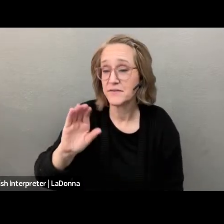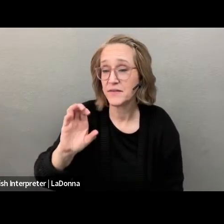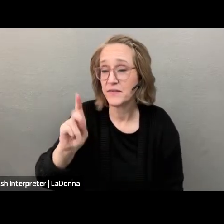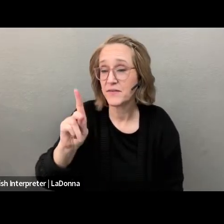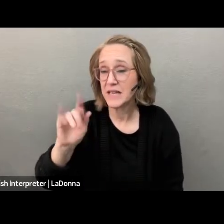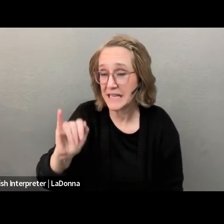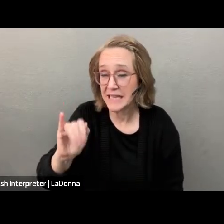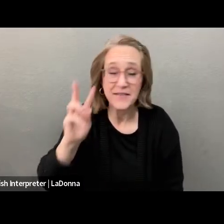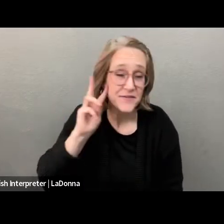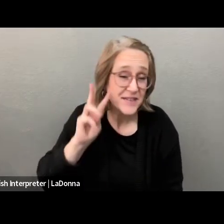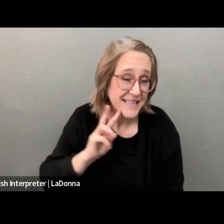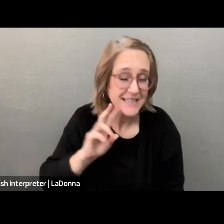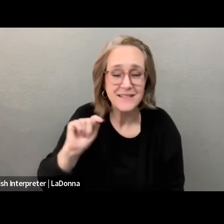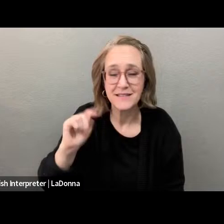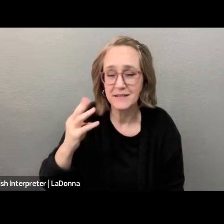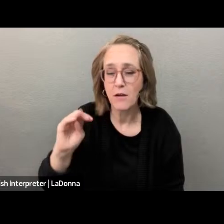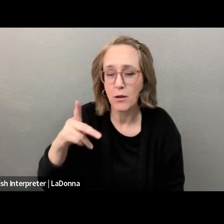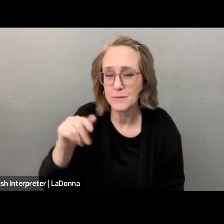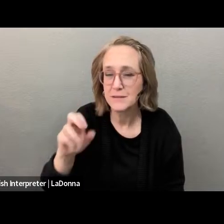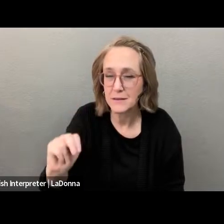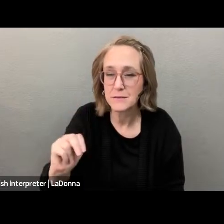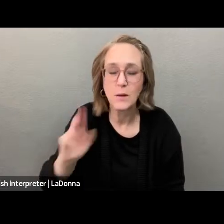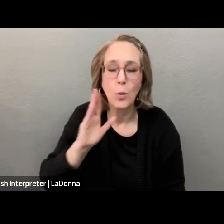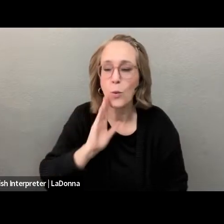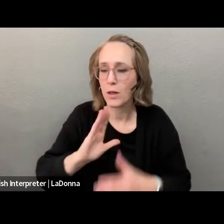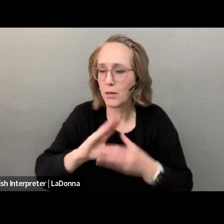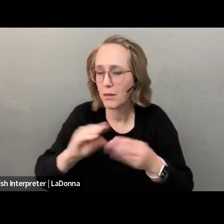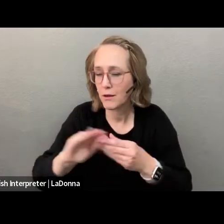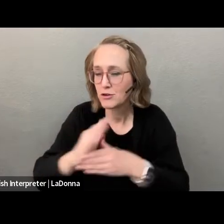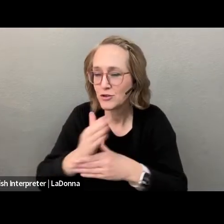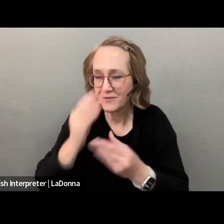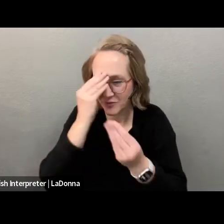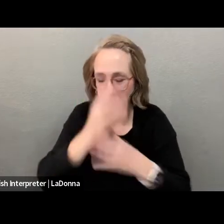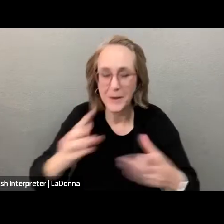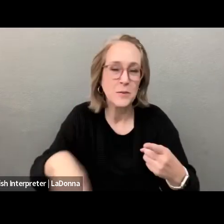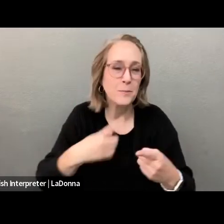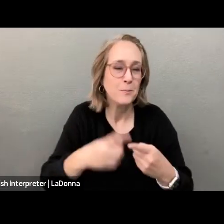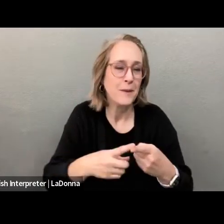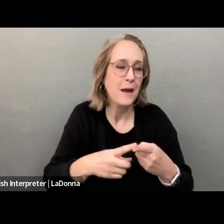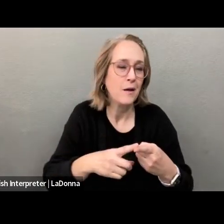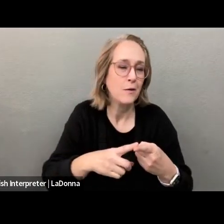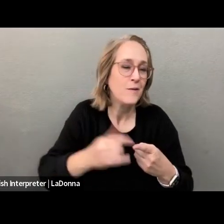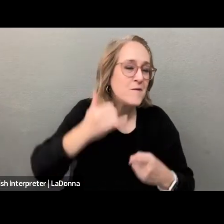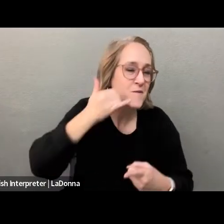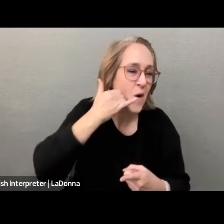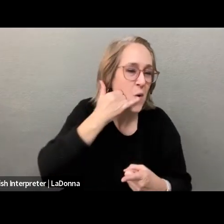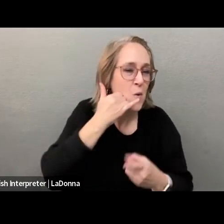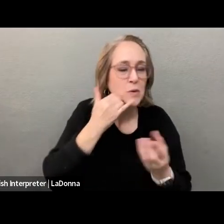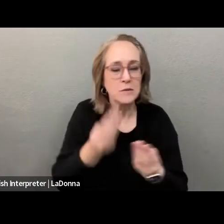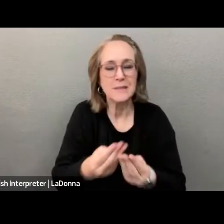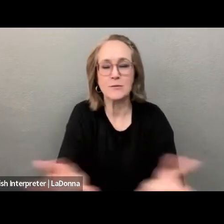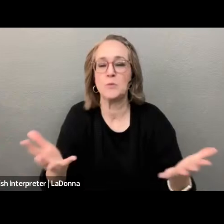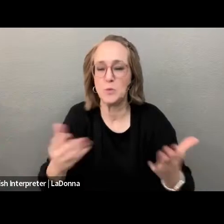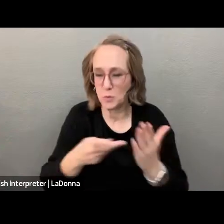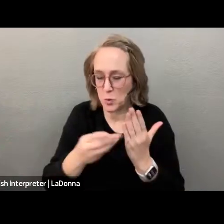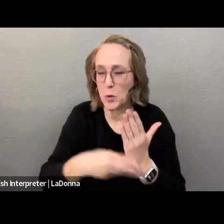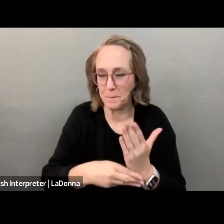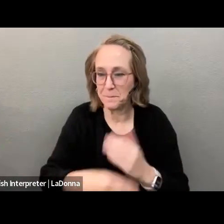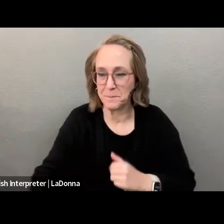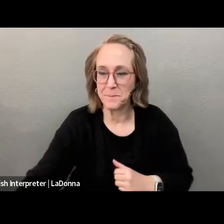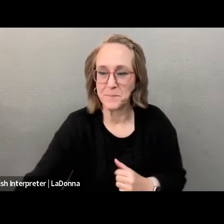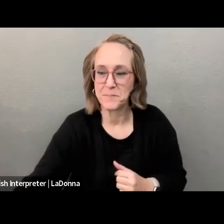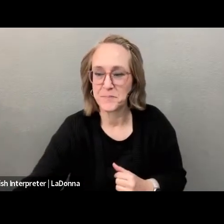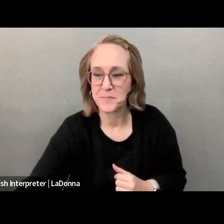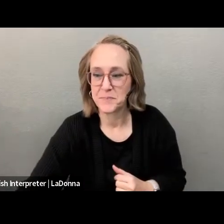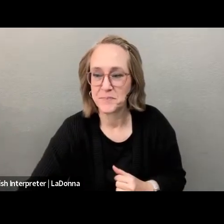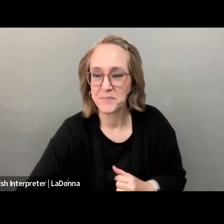the telephone distribution program. So that's where we're